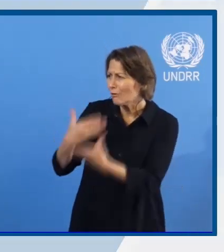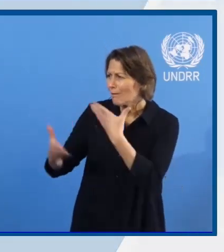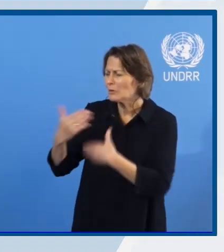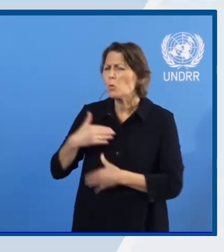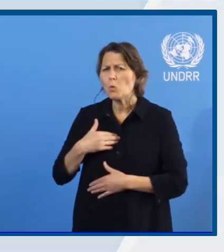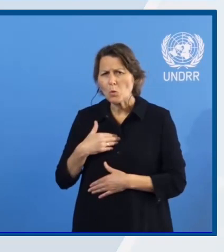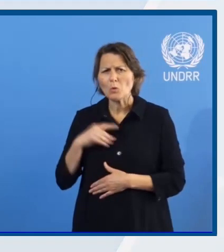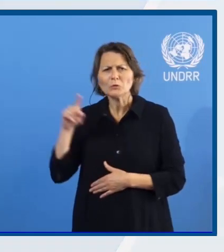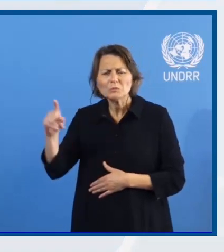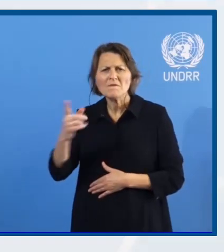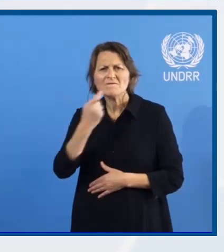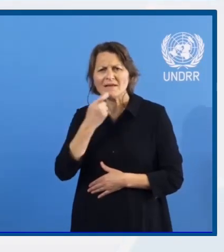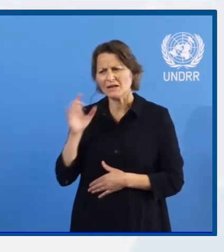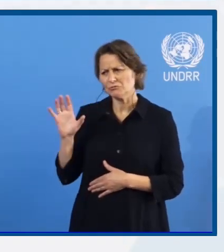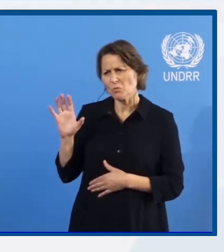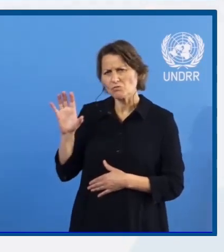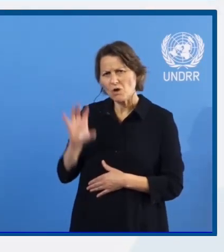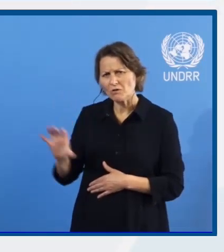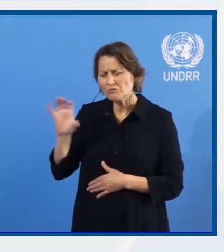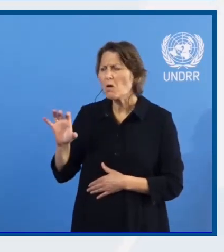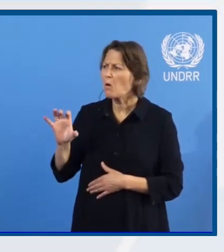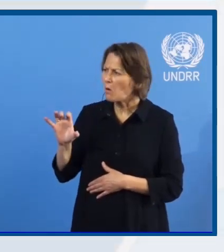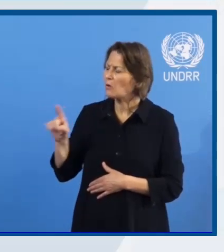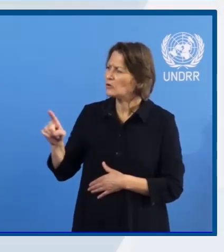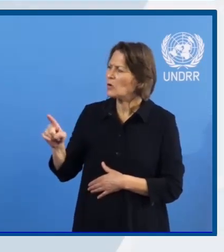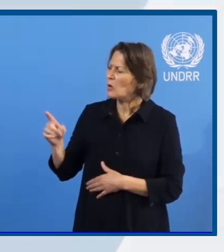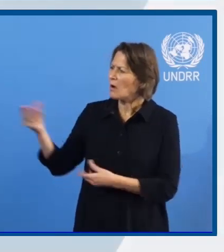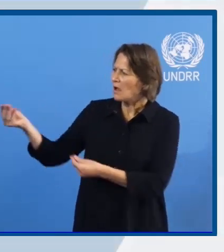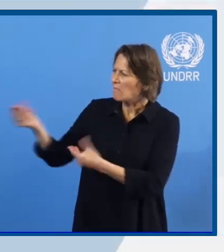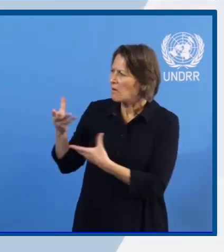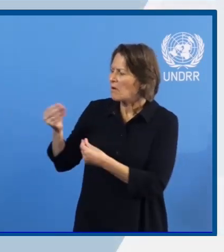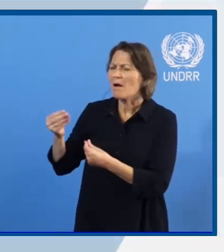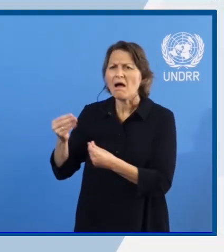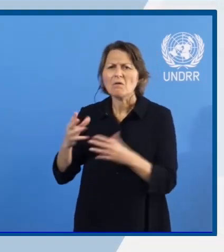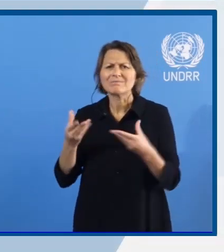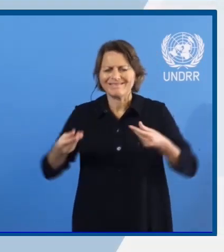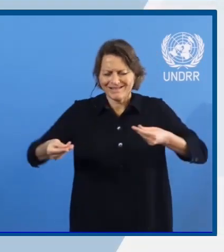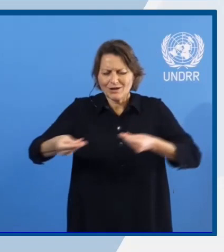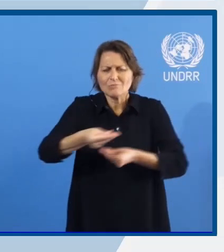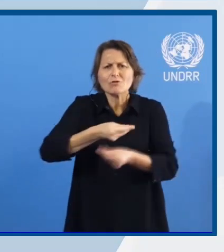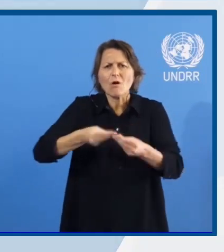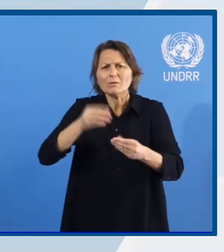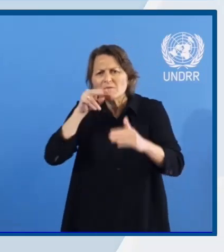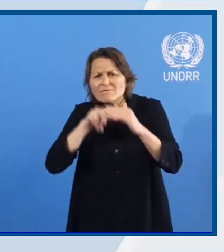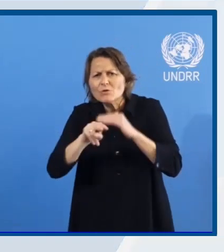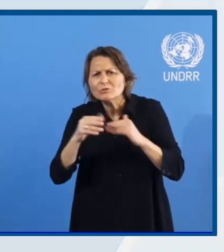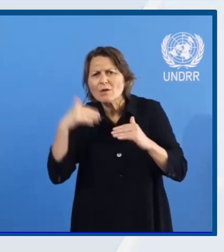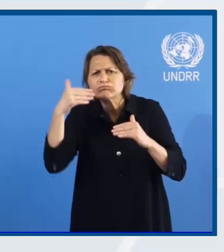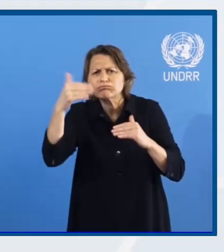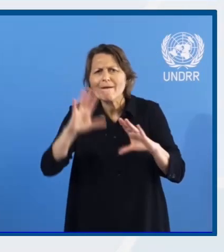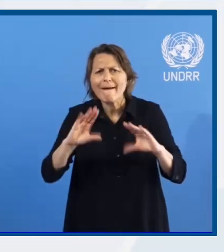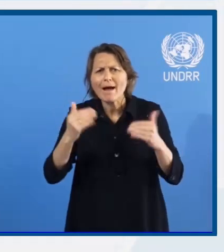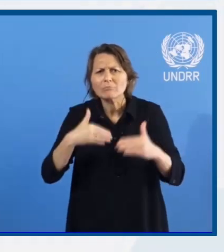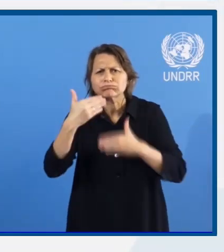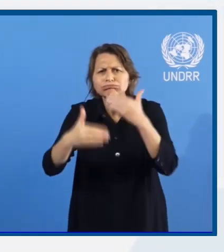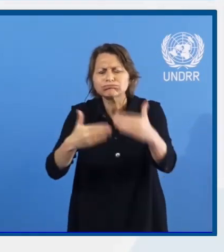what Finland has contributed in terms of tools for economic forecasting and facilitating the adaptation dialogue with ministries